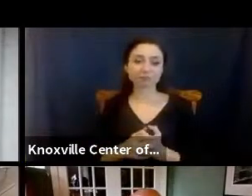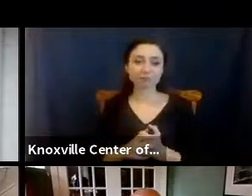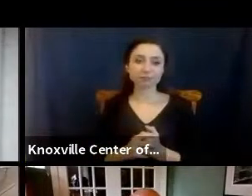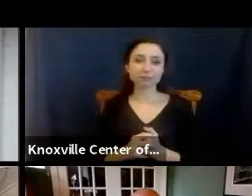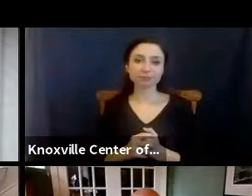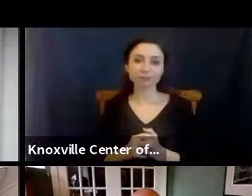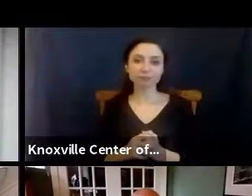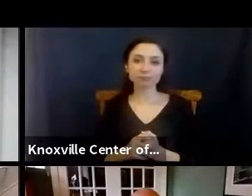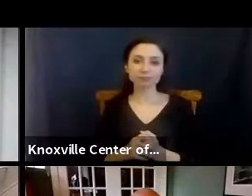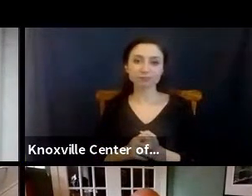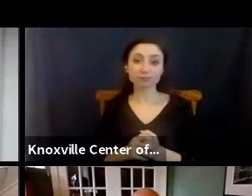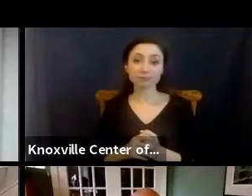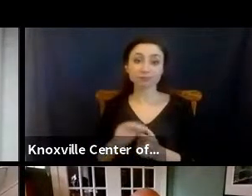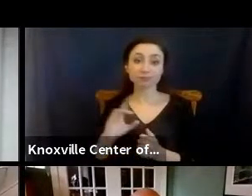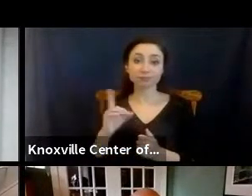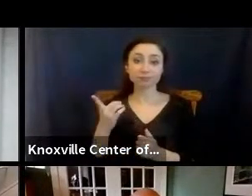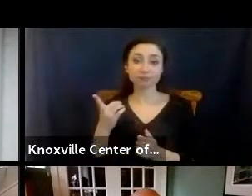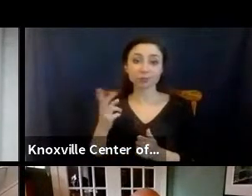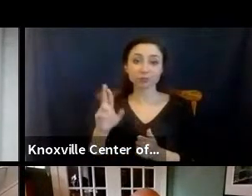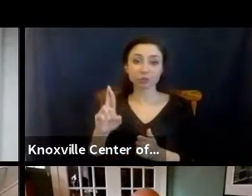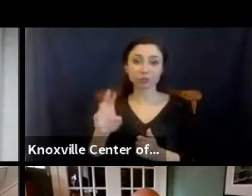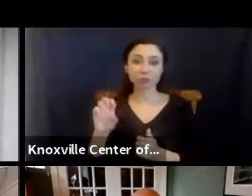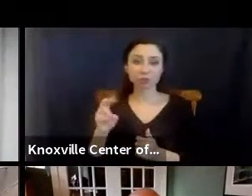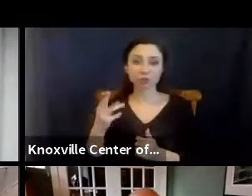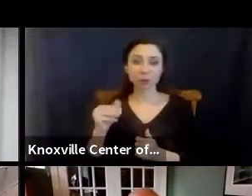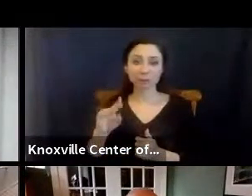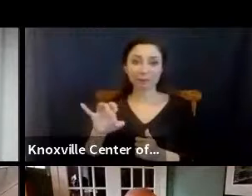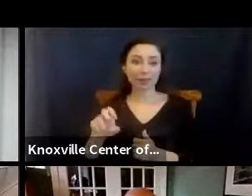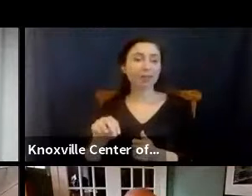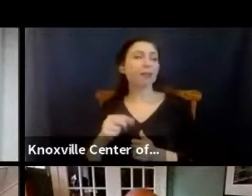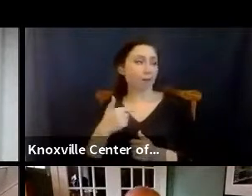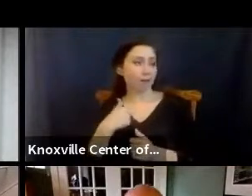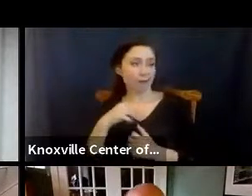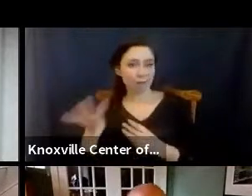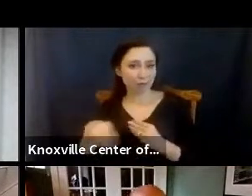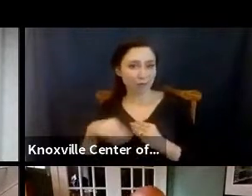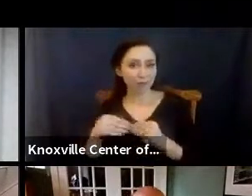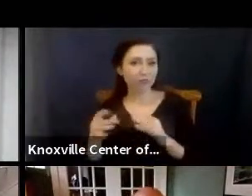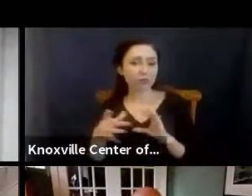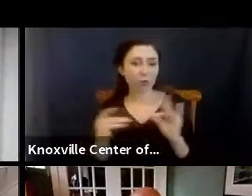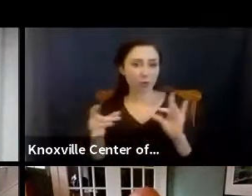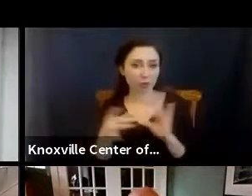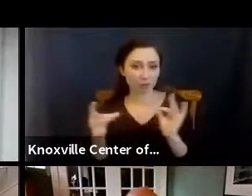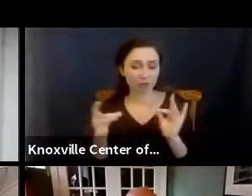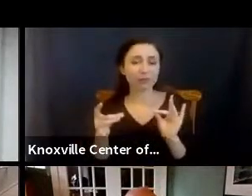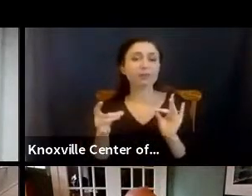So, Dr. Gocher, I have an additional comment and that is that